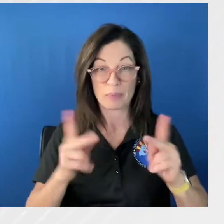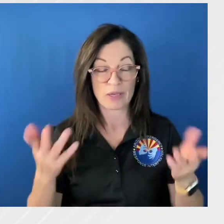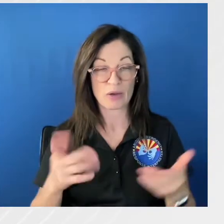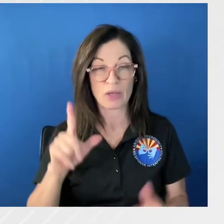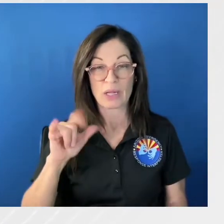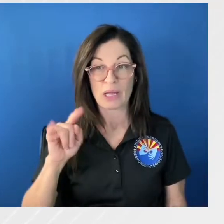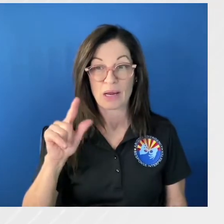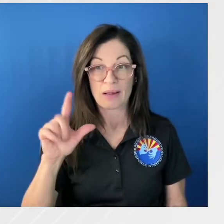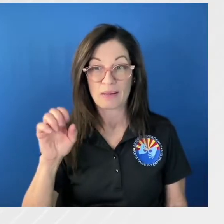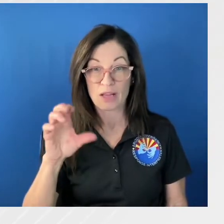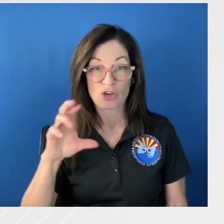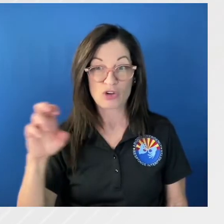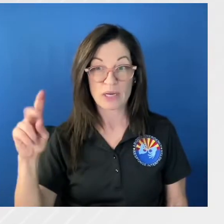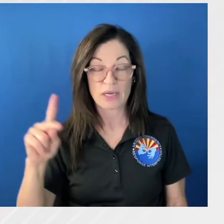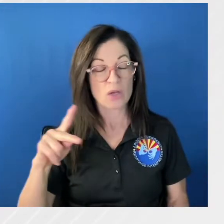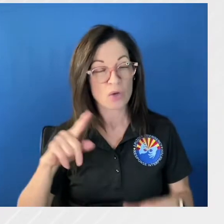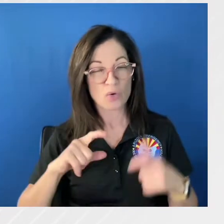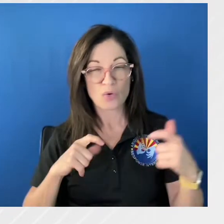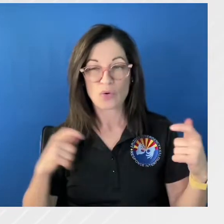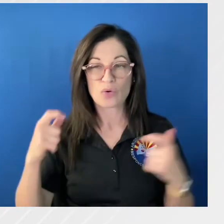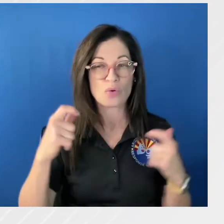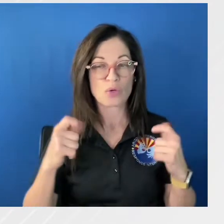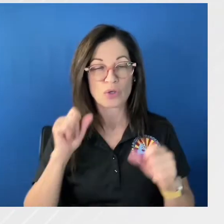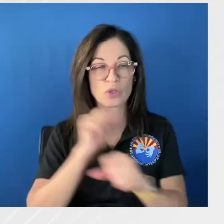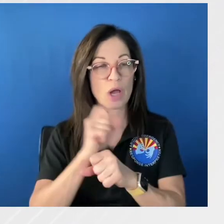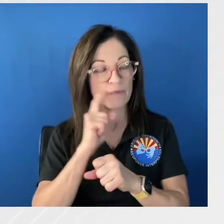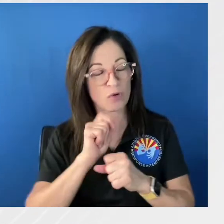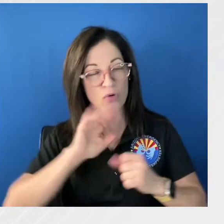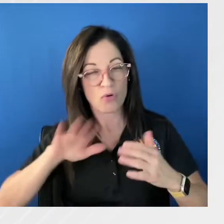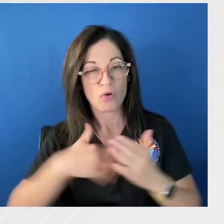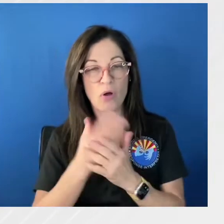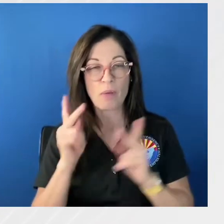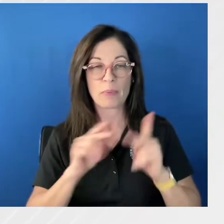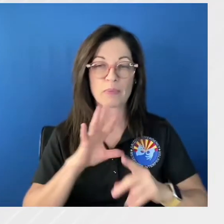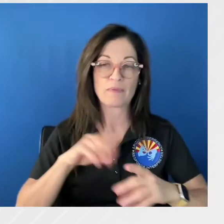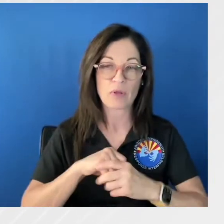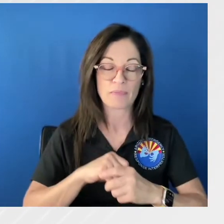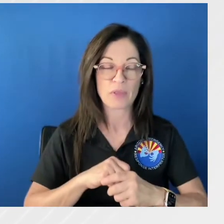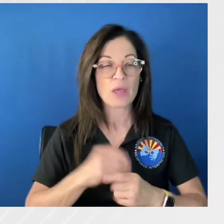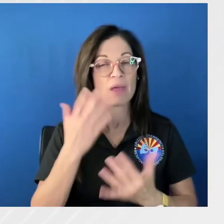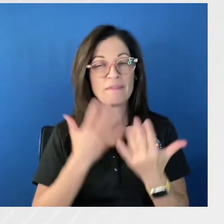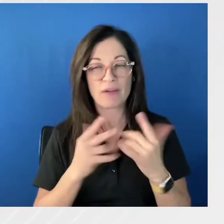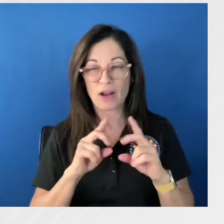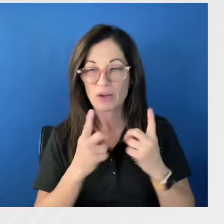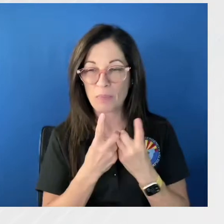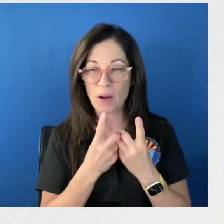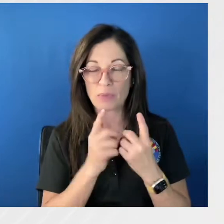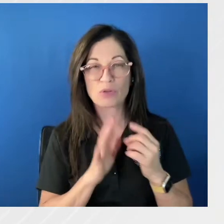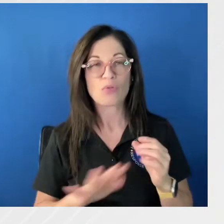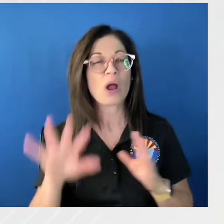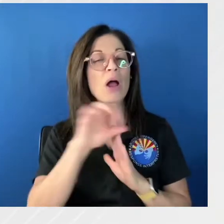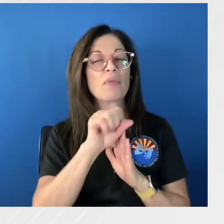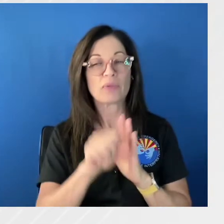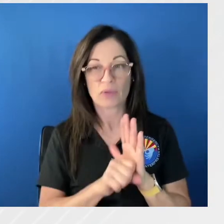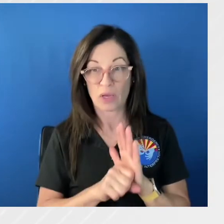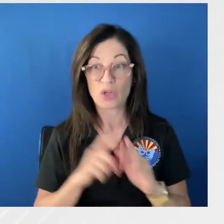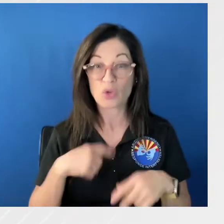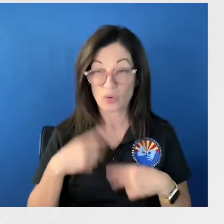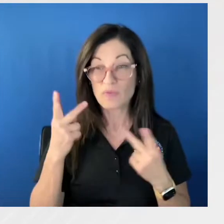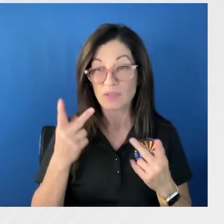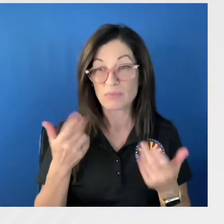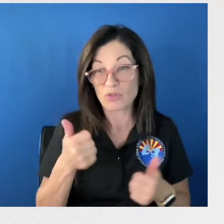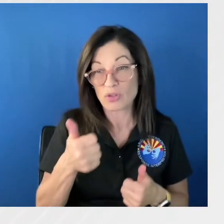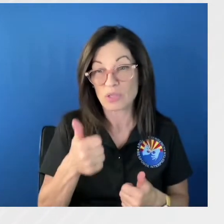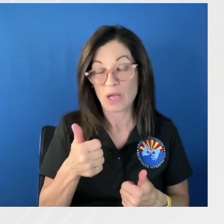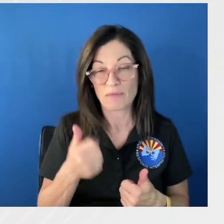was a major undertaking for all those folks. Our fire departments across this state, you've seen them. I mean, you've seen them from out